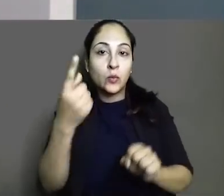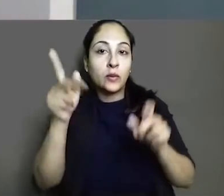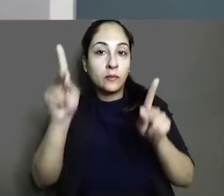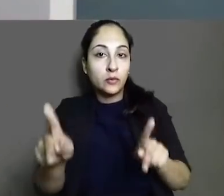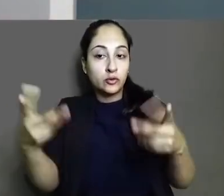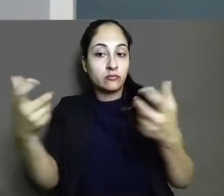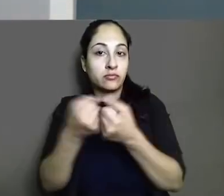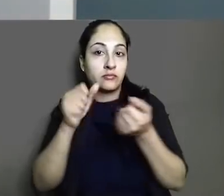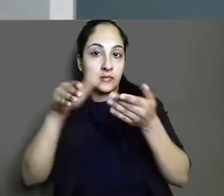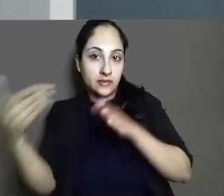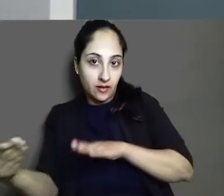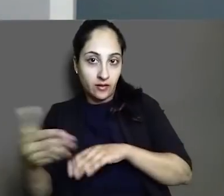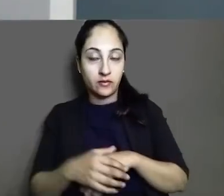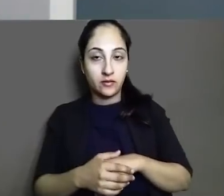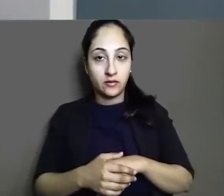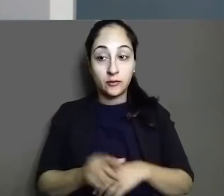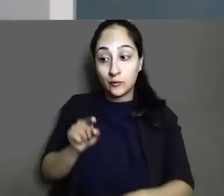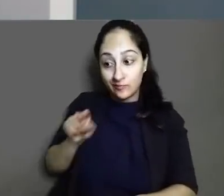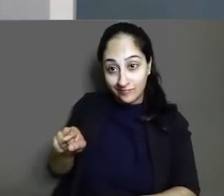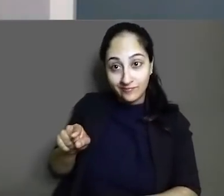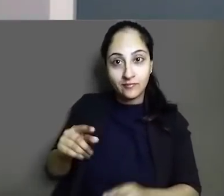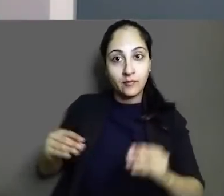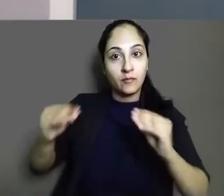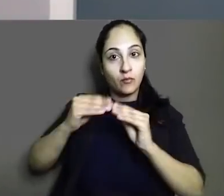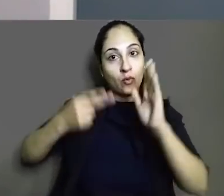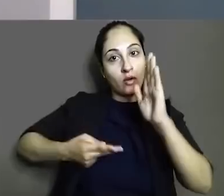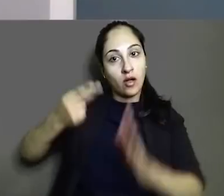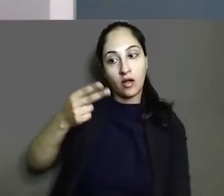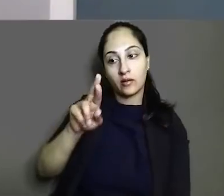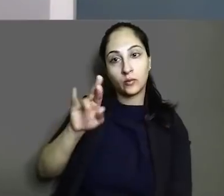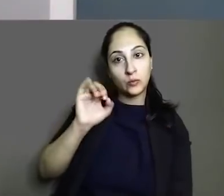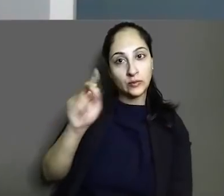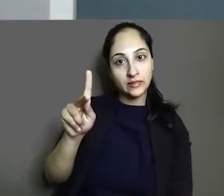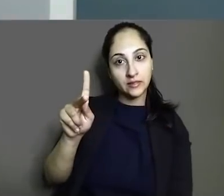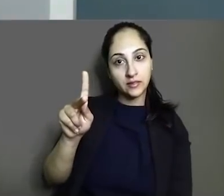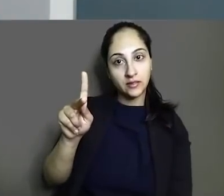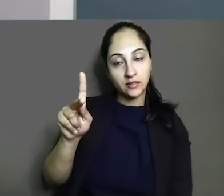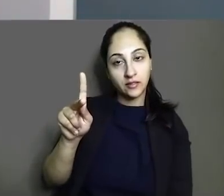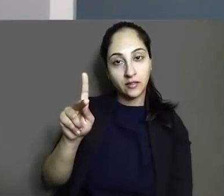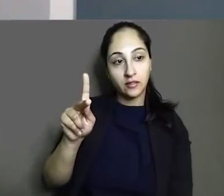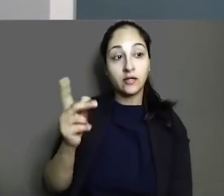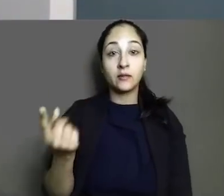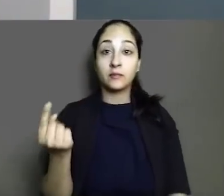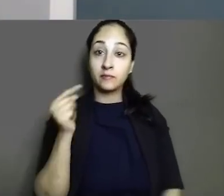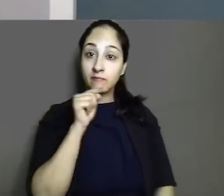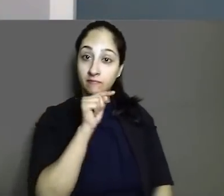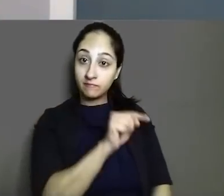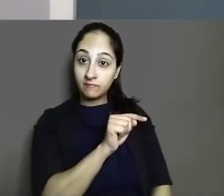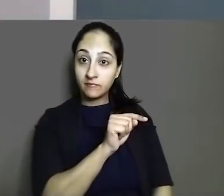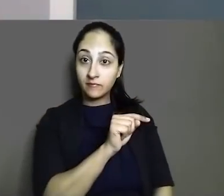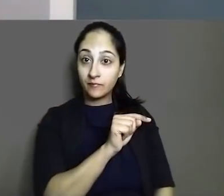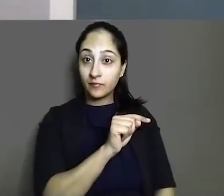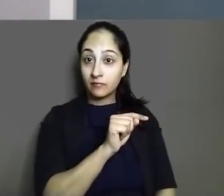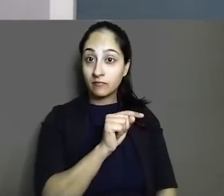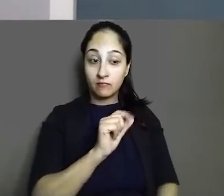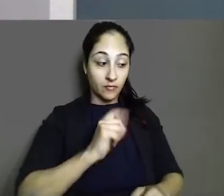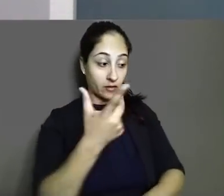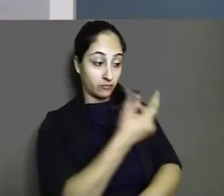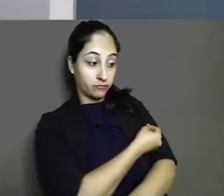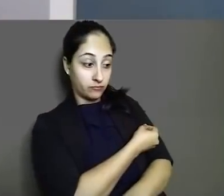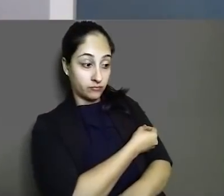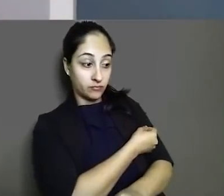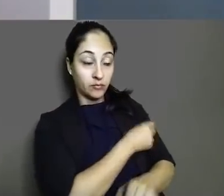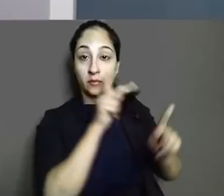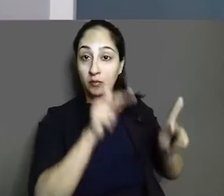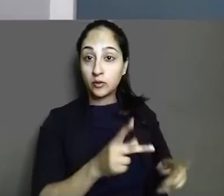if they happen close together. But it doesn't mean that one caused the other. Like my son, the other day came